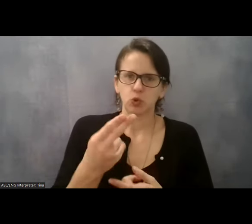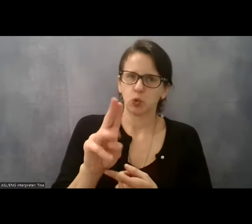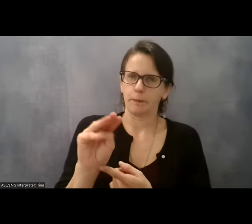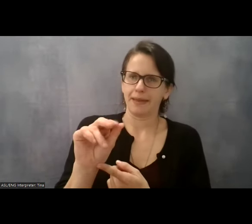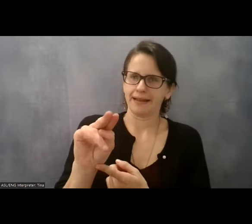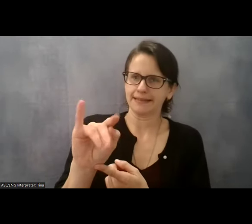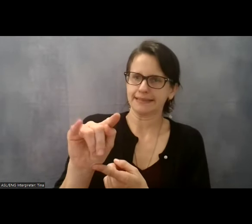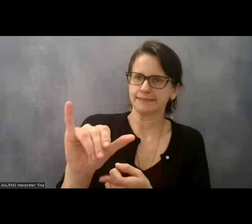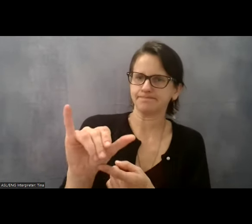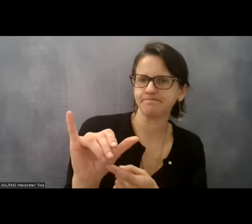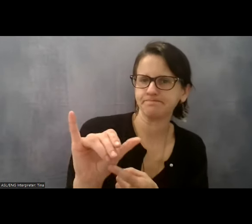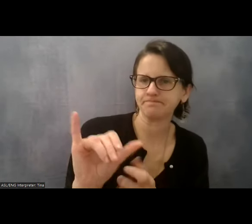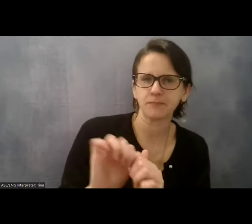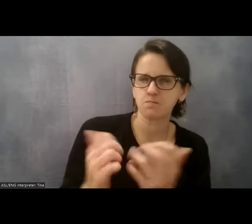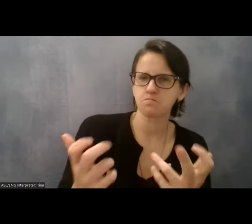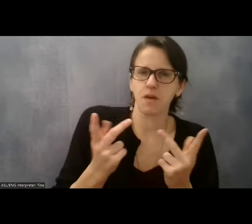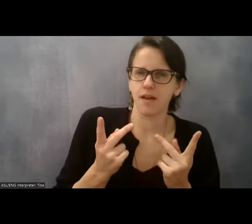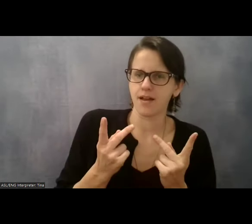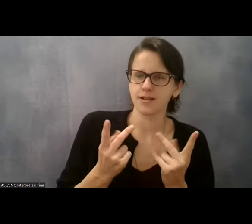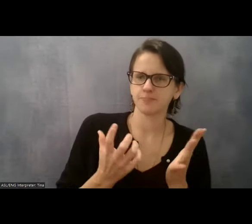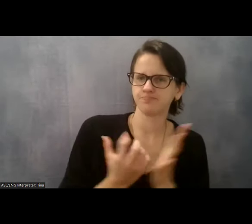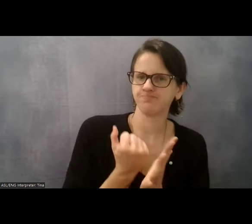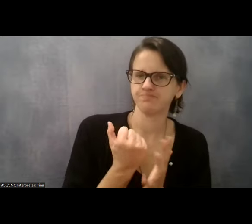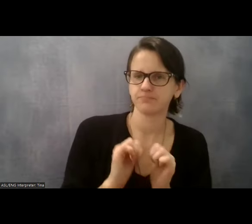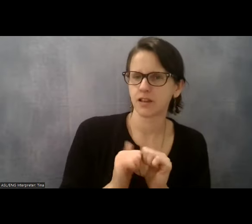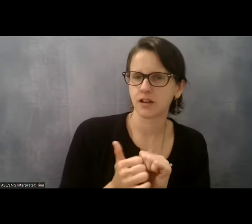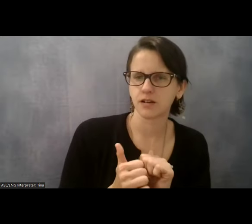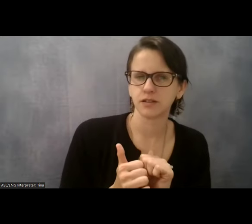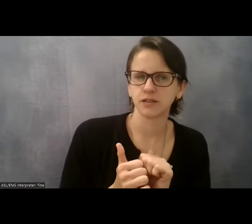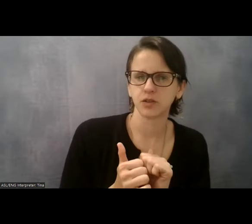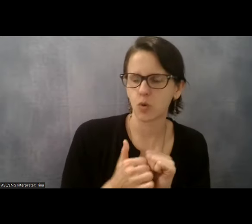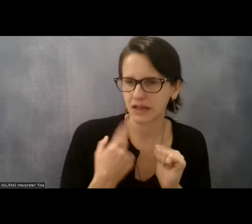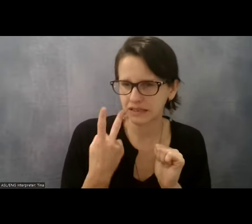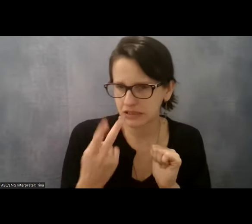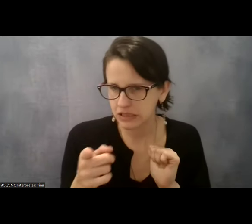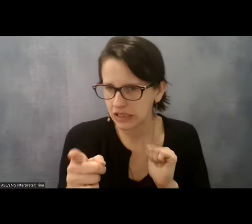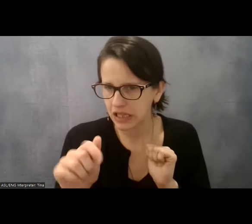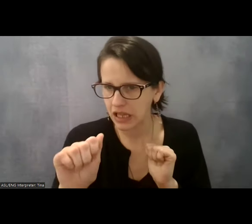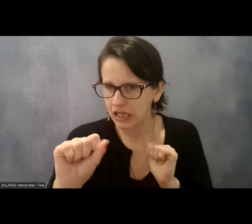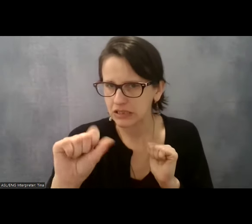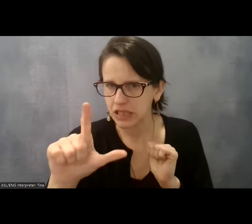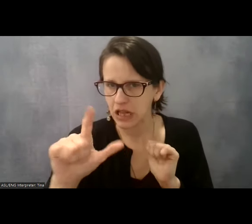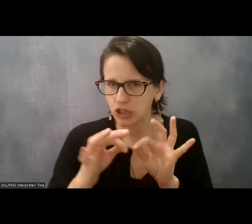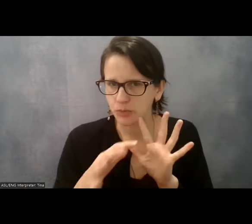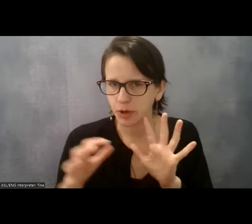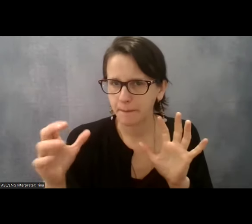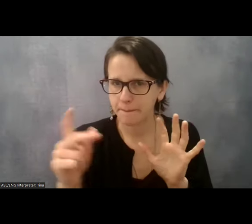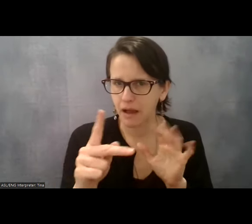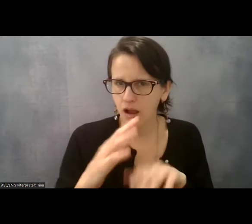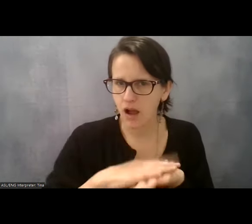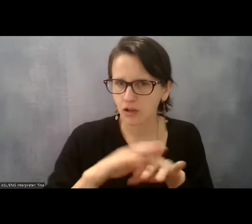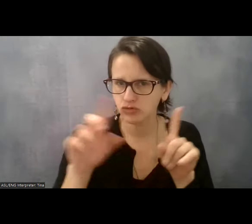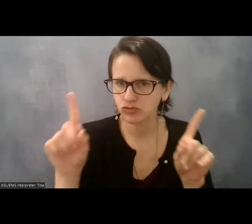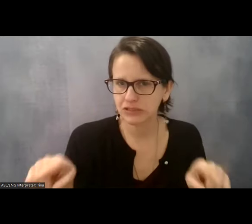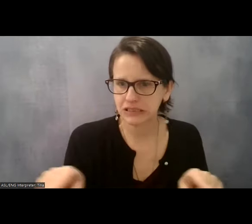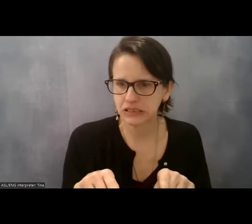to deepen our sense of place. Oh, I'm seeing a message that says, can ASL interpreter come back on the screen, please? I'm wondering if something has